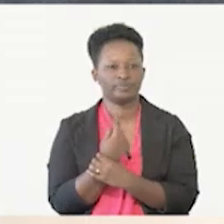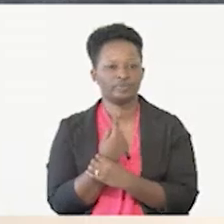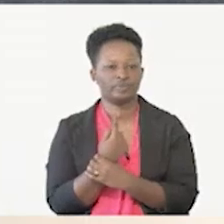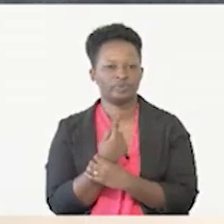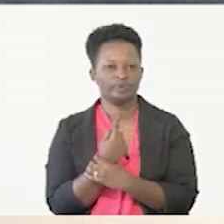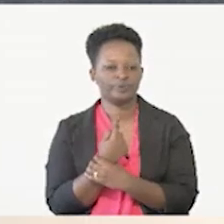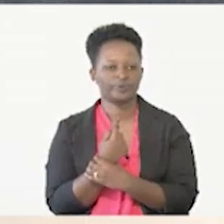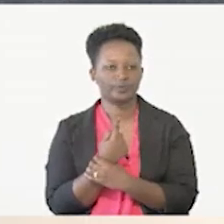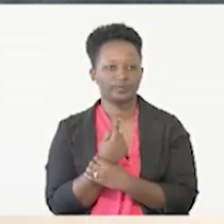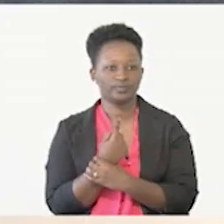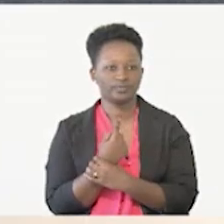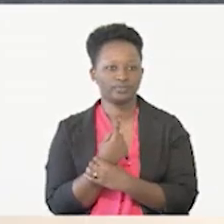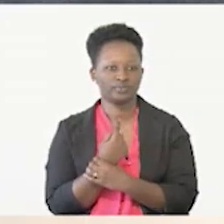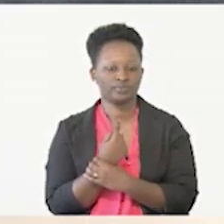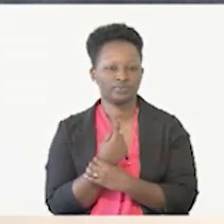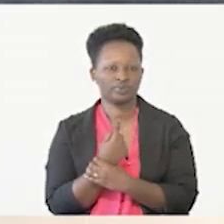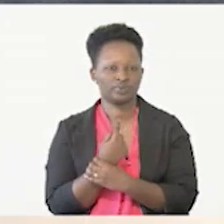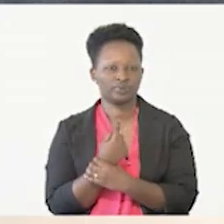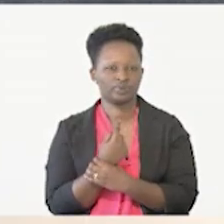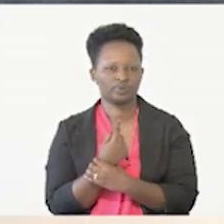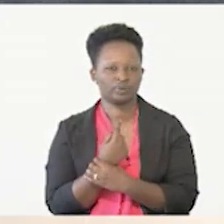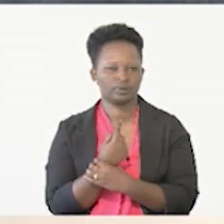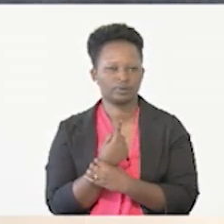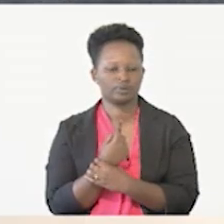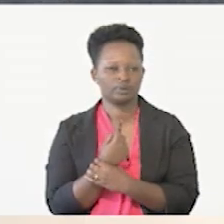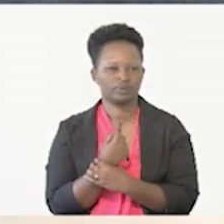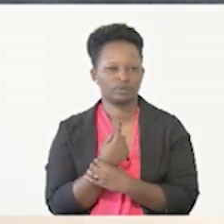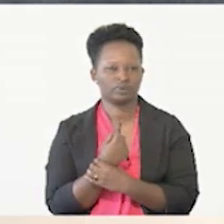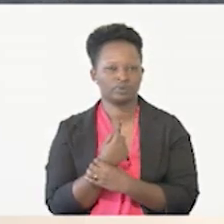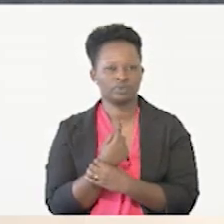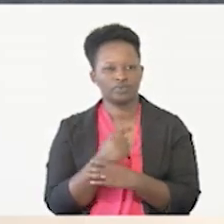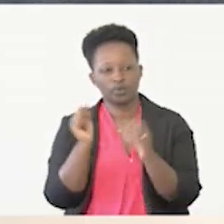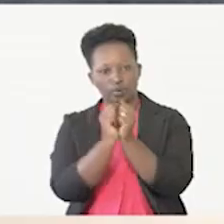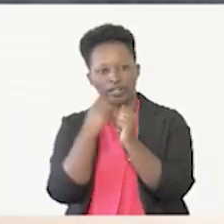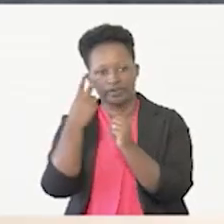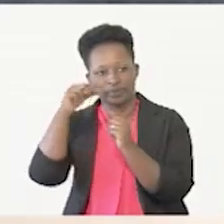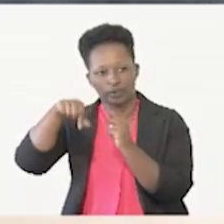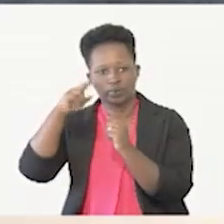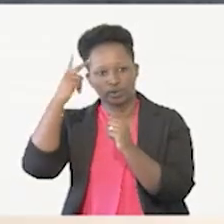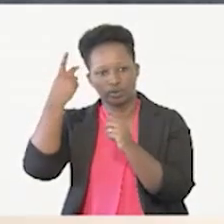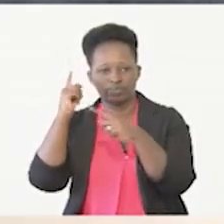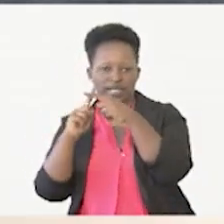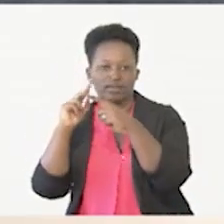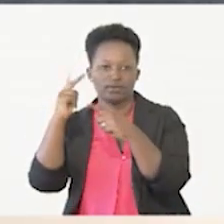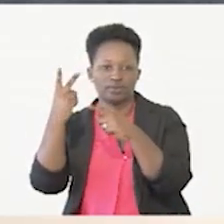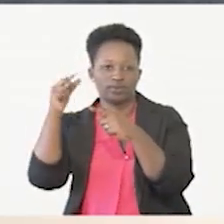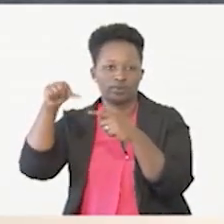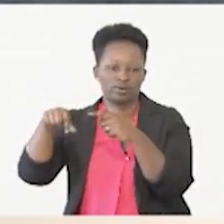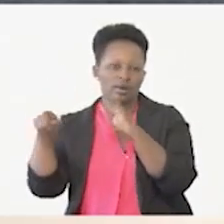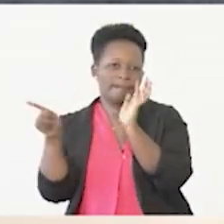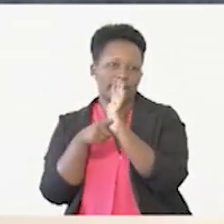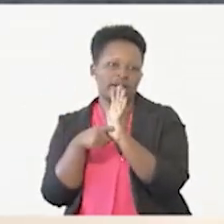When you differentiate this, you get Q, then minus 2. So this is our